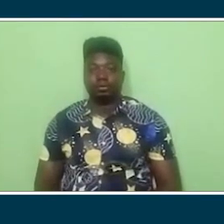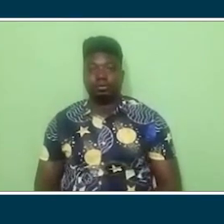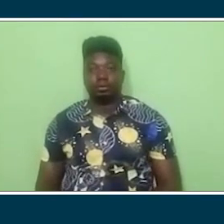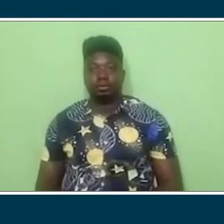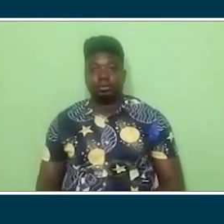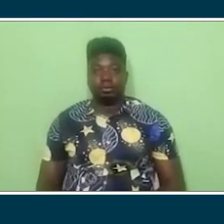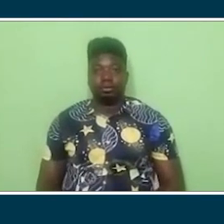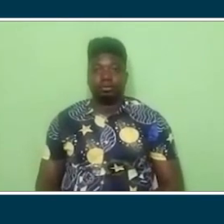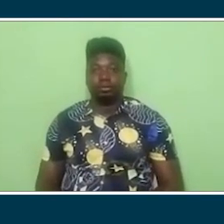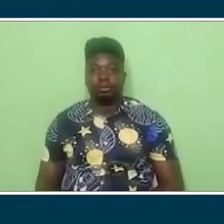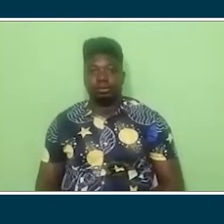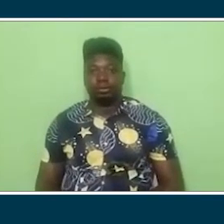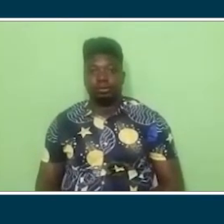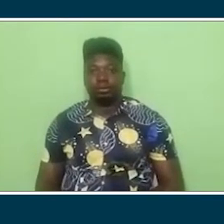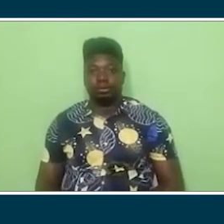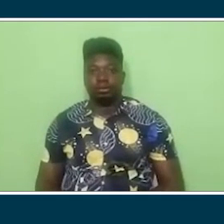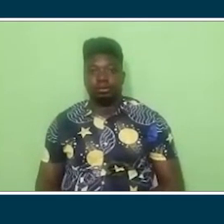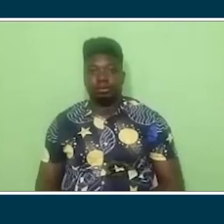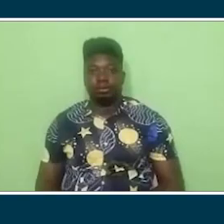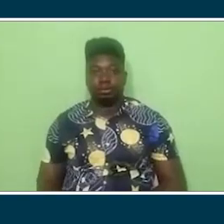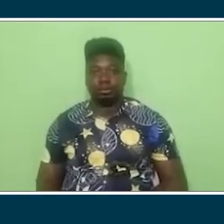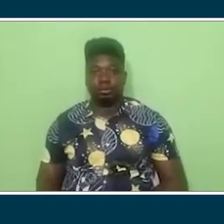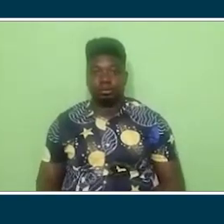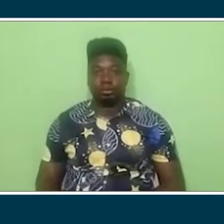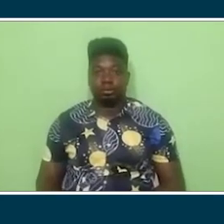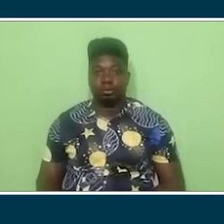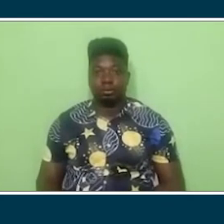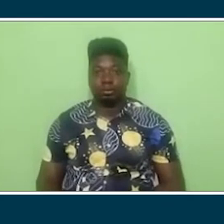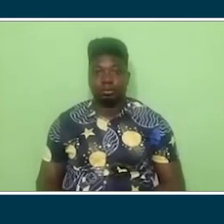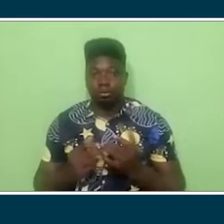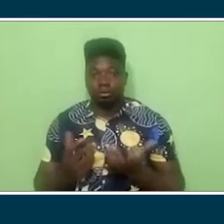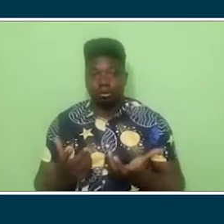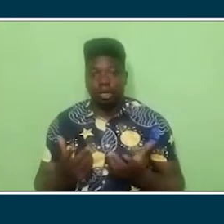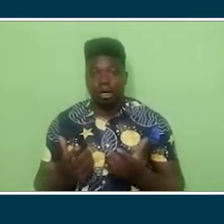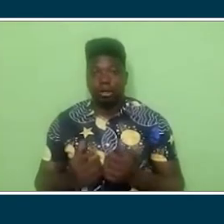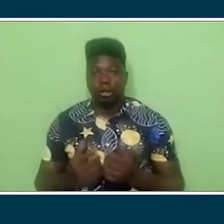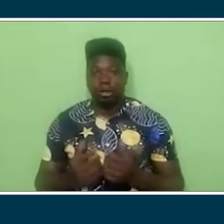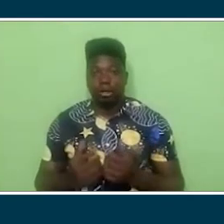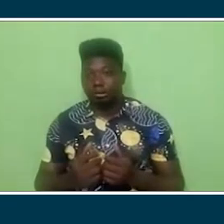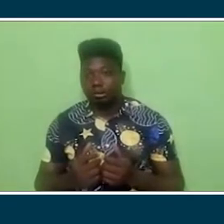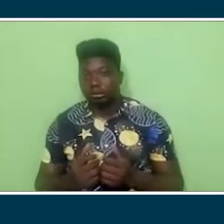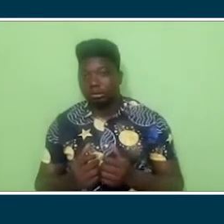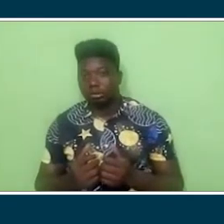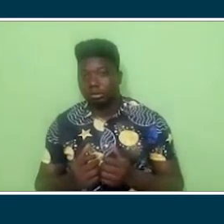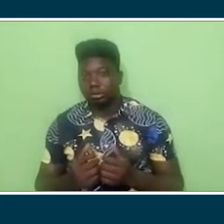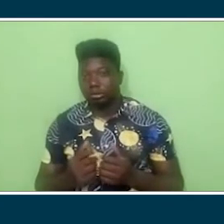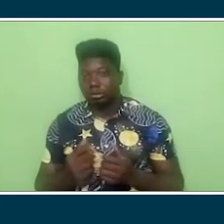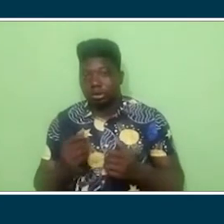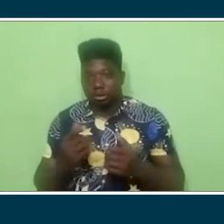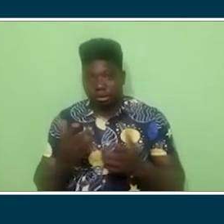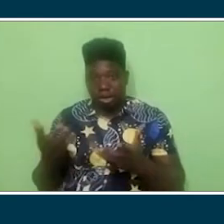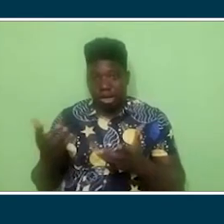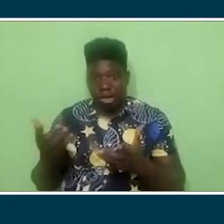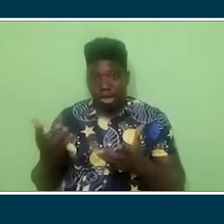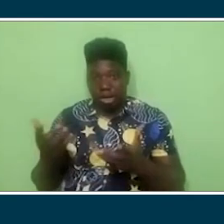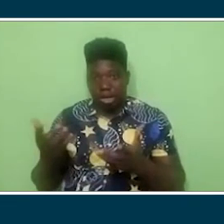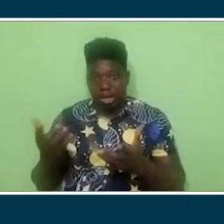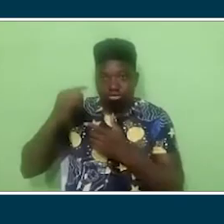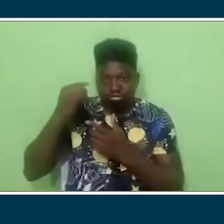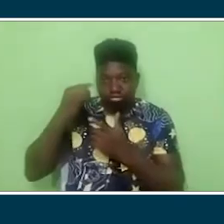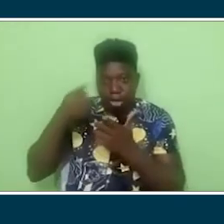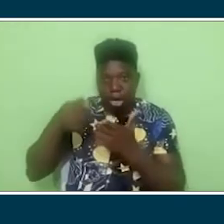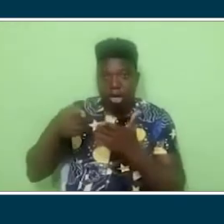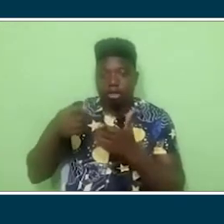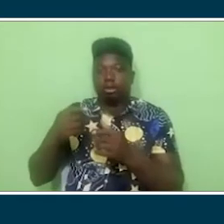cultures come embedded with, in the severance from that, something else tries to emerge and take its place, you know, born out